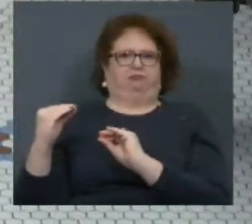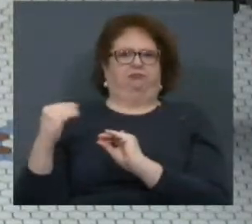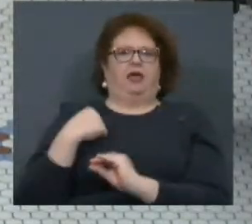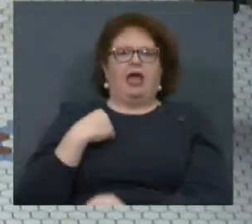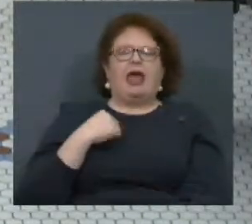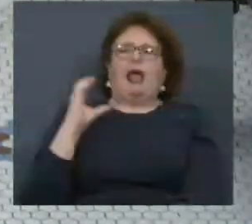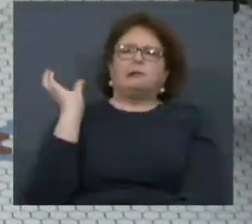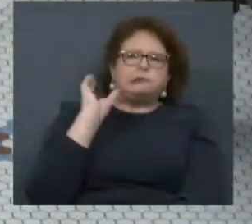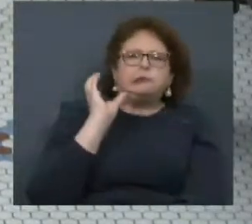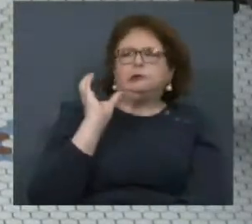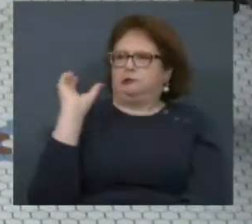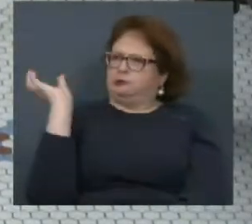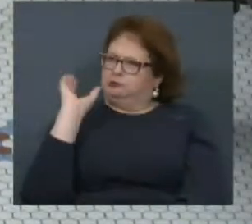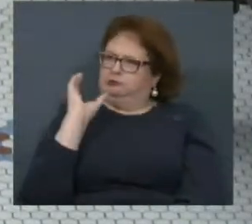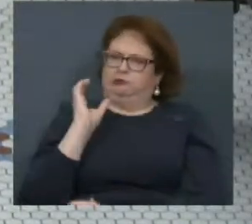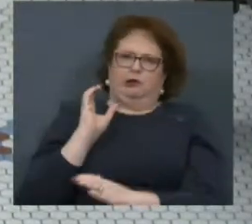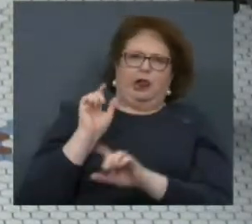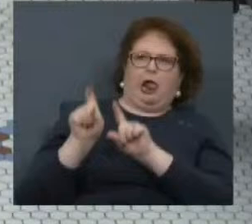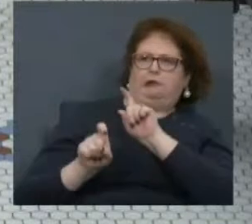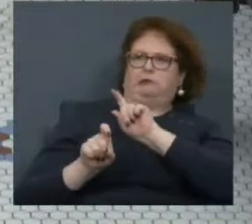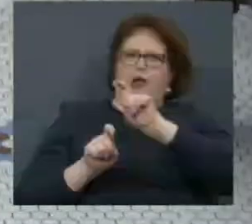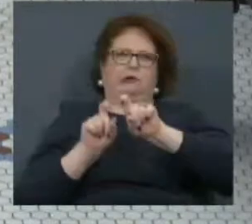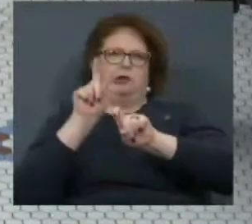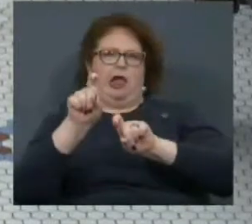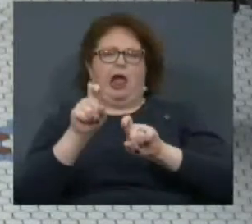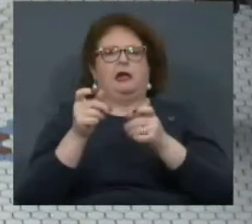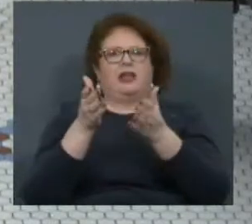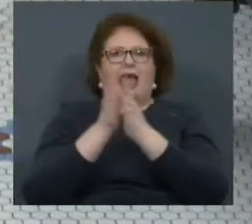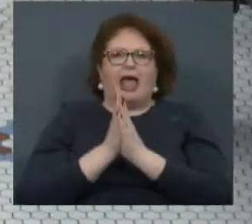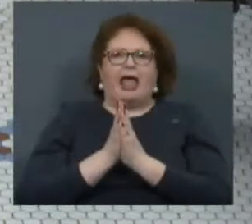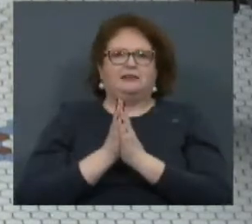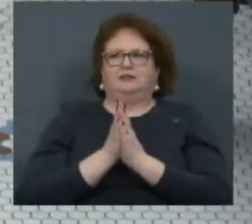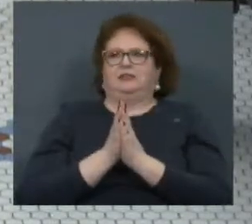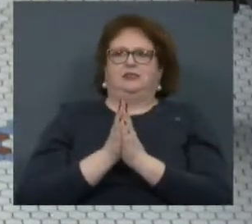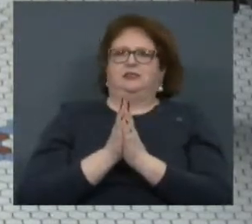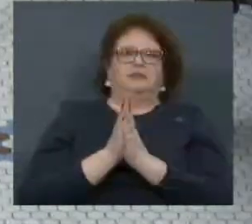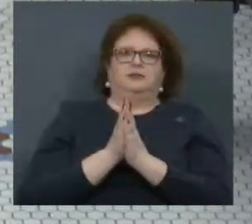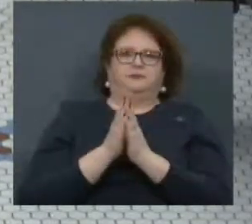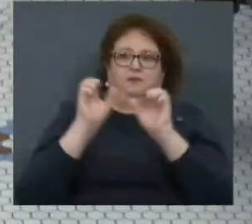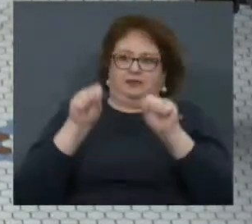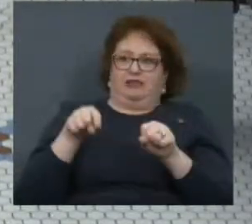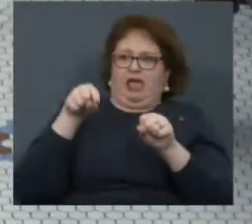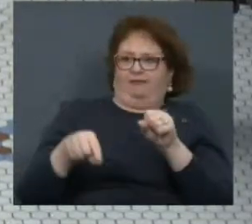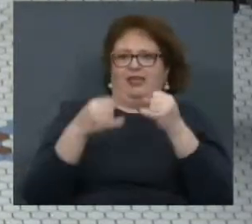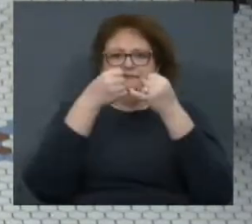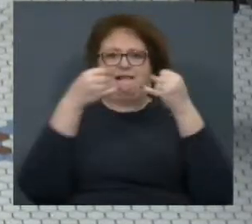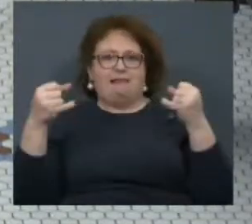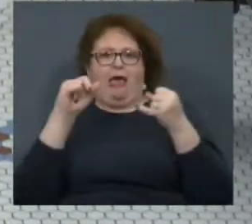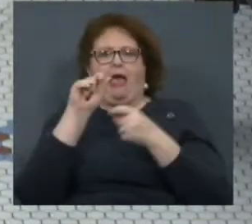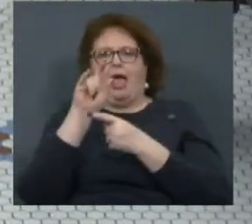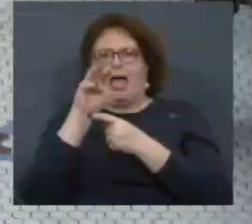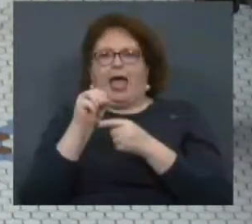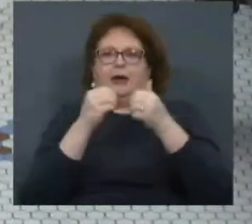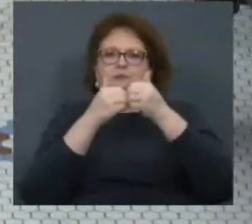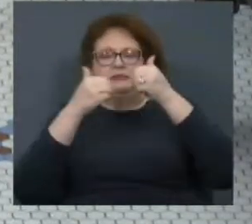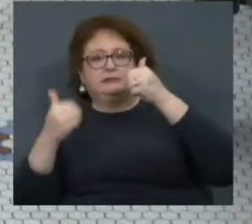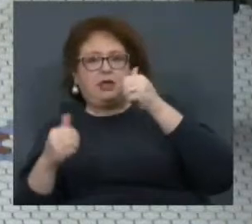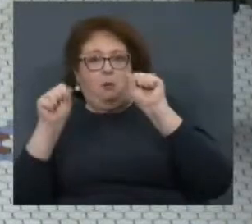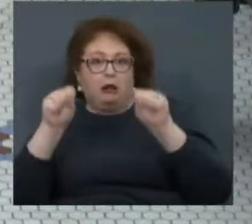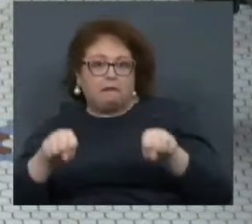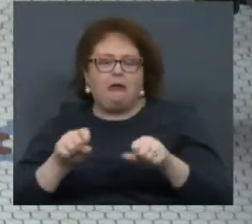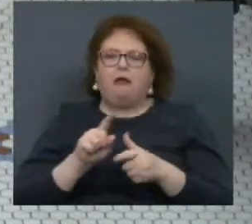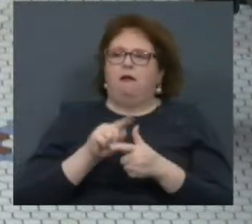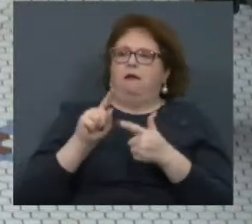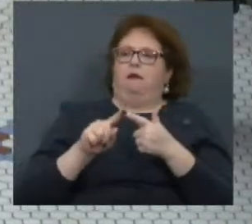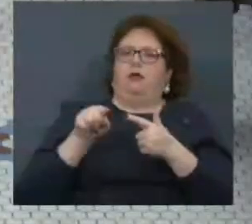several answers prior to this meeting, from asking, could this line item be separated, to asking, well, was it a